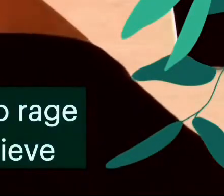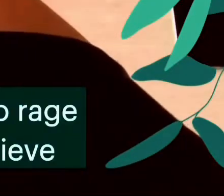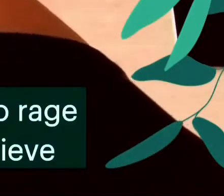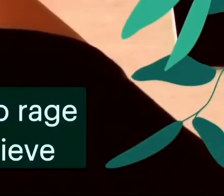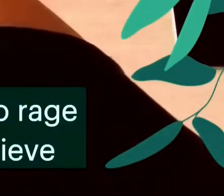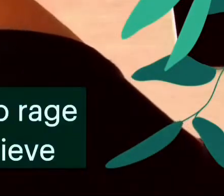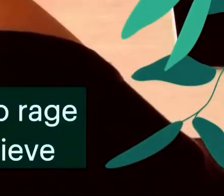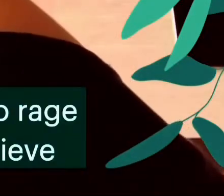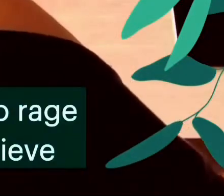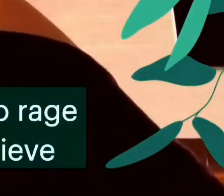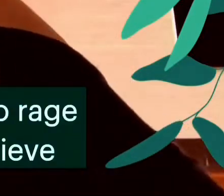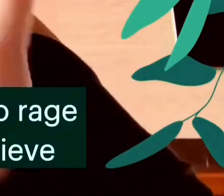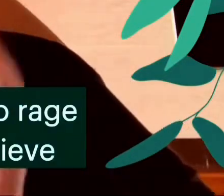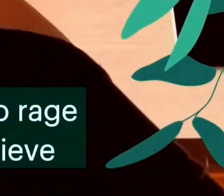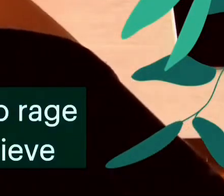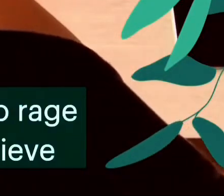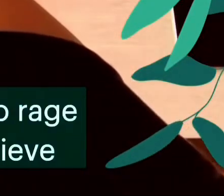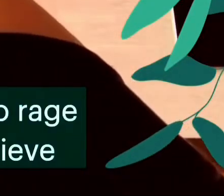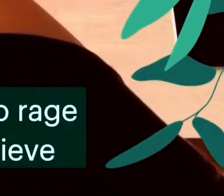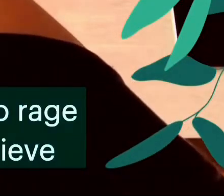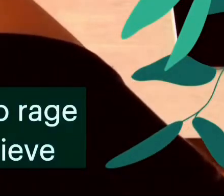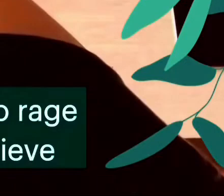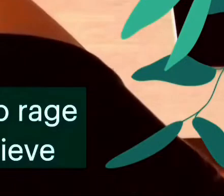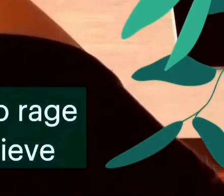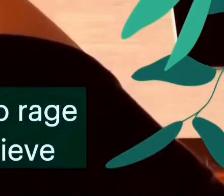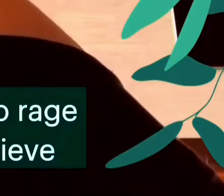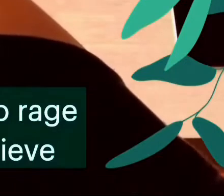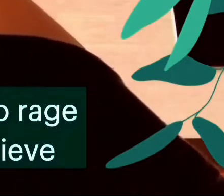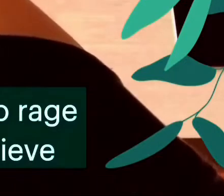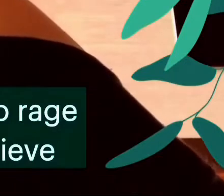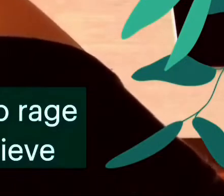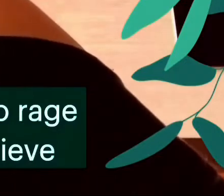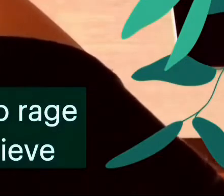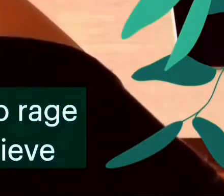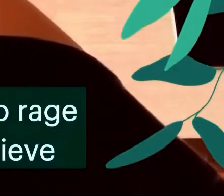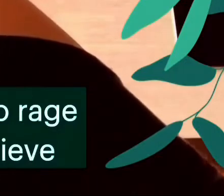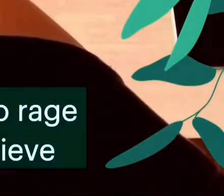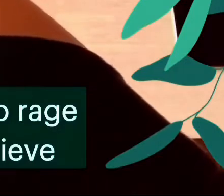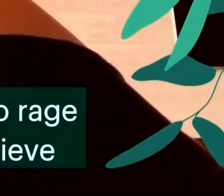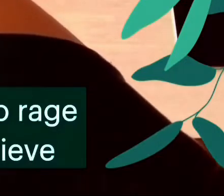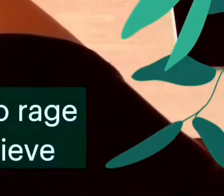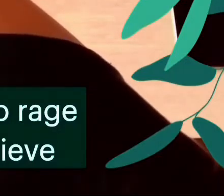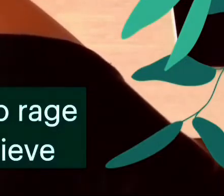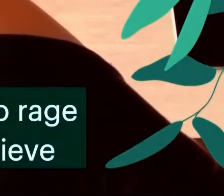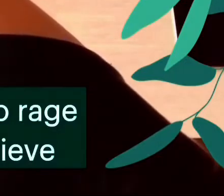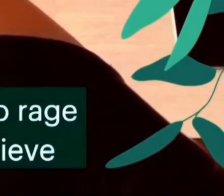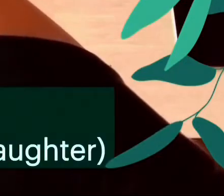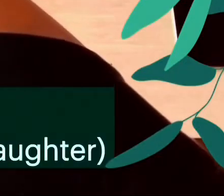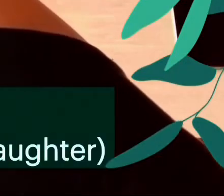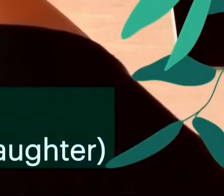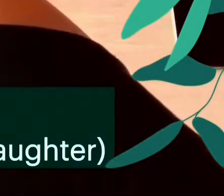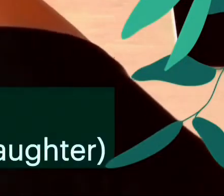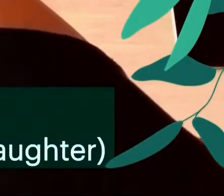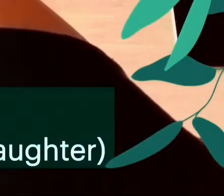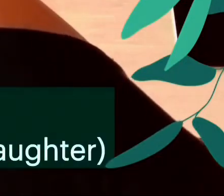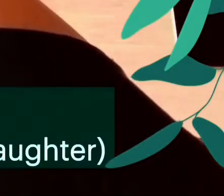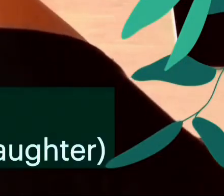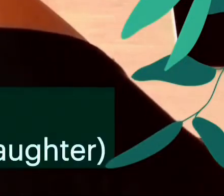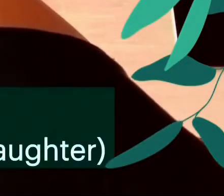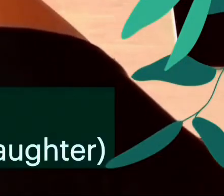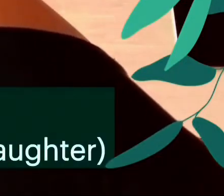us understand when to rage and when to fight and when to grieve and when to